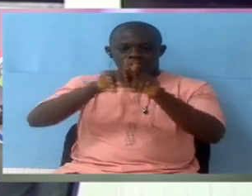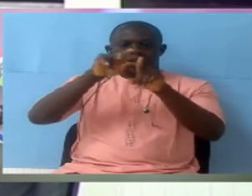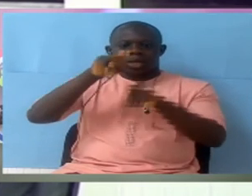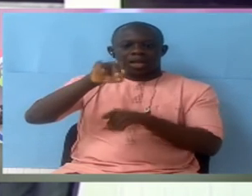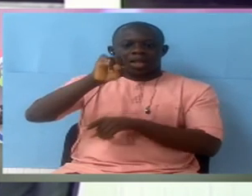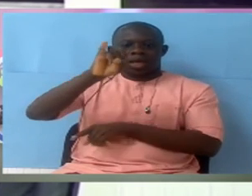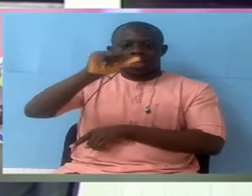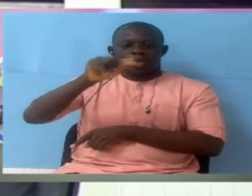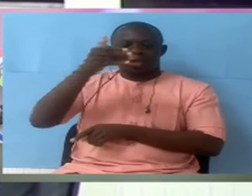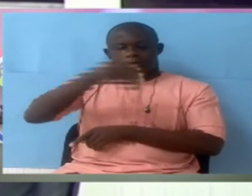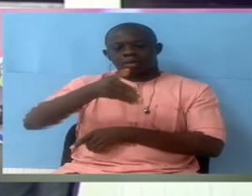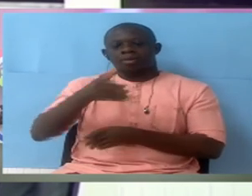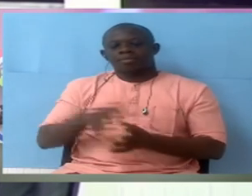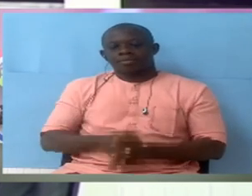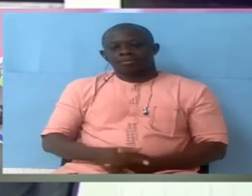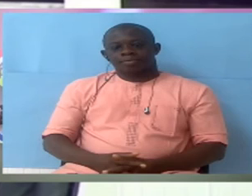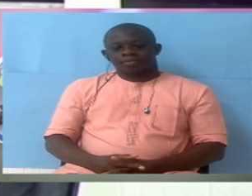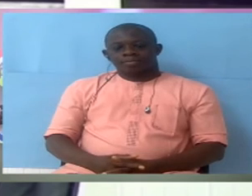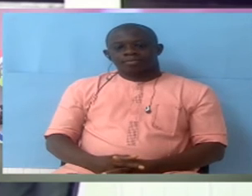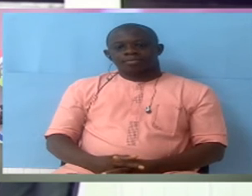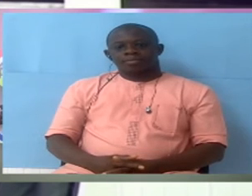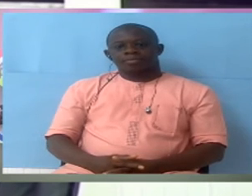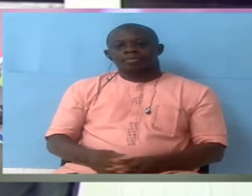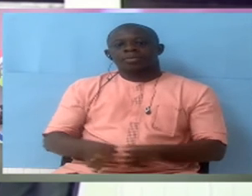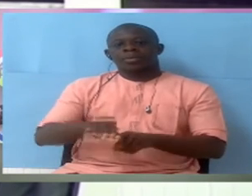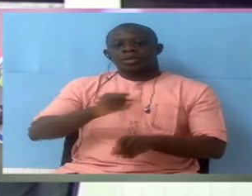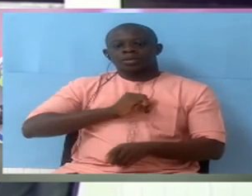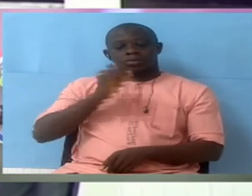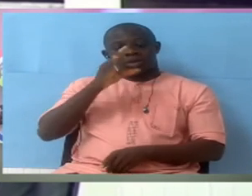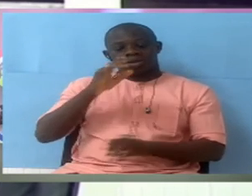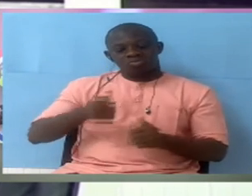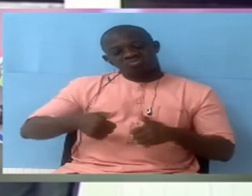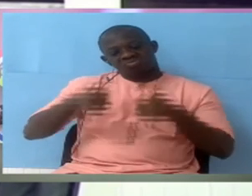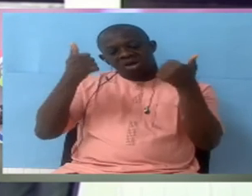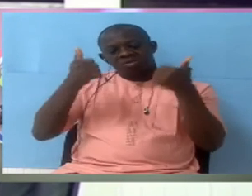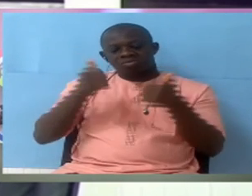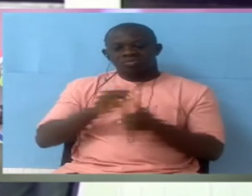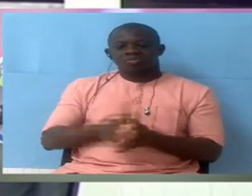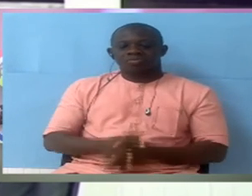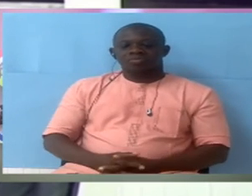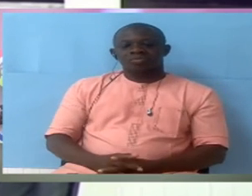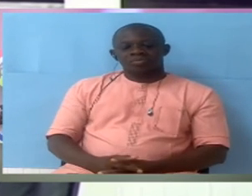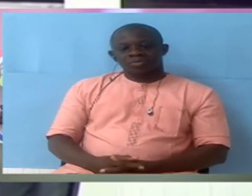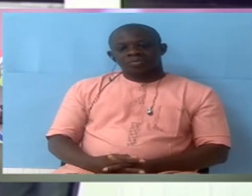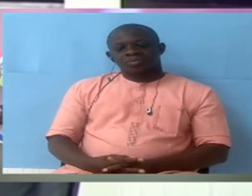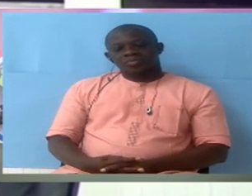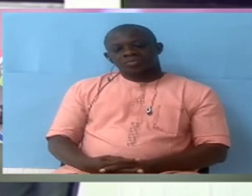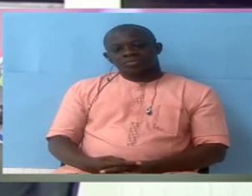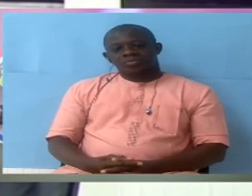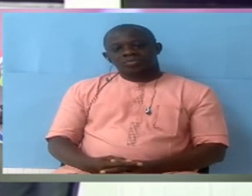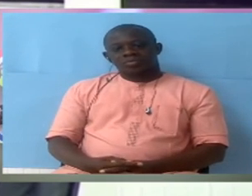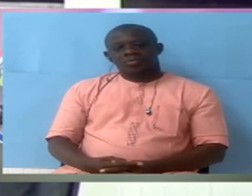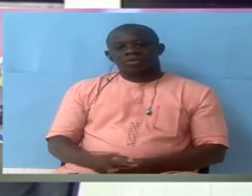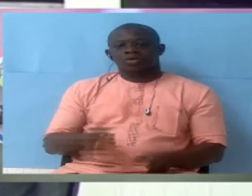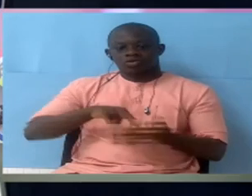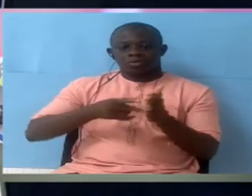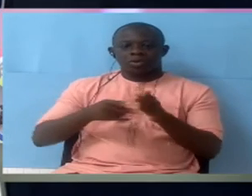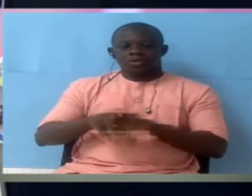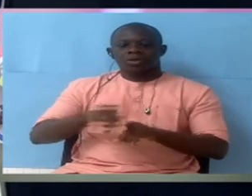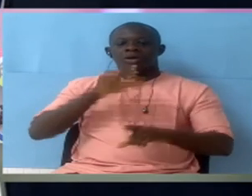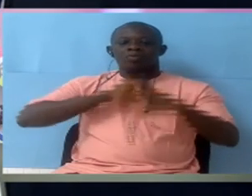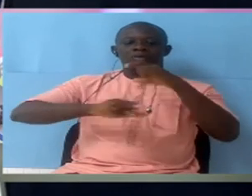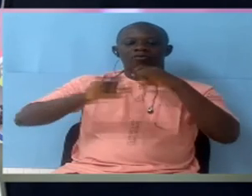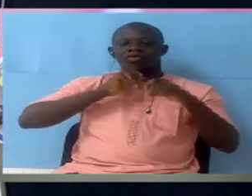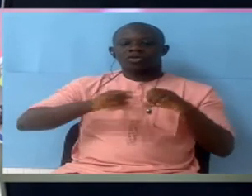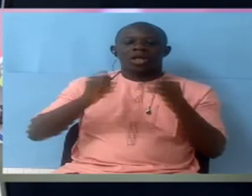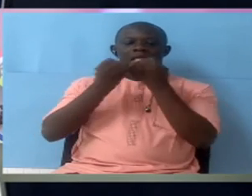yagana def li ak NIA. I said then it's fine. Manako a baxna be légui. So he was a professional